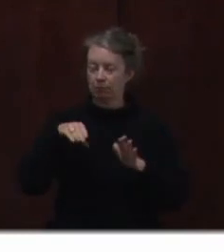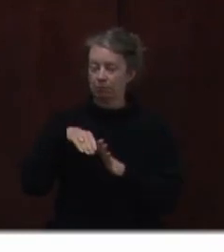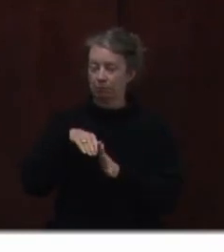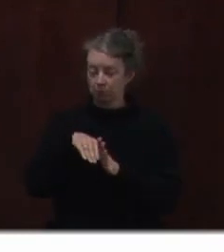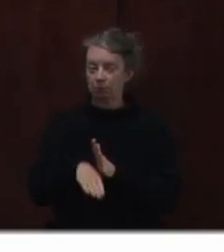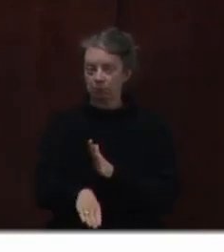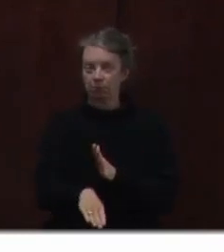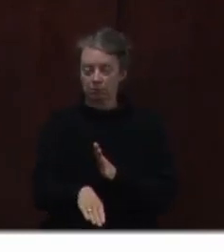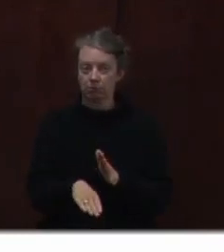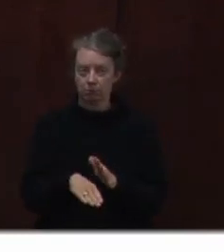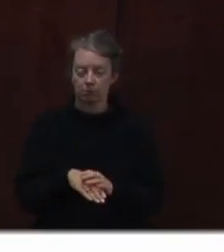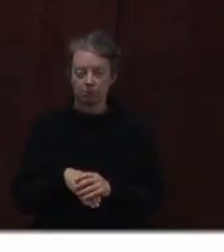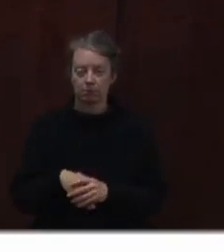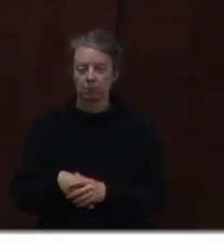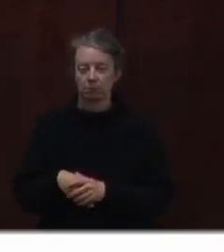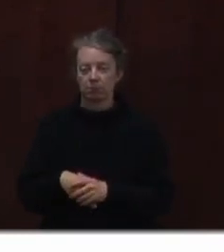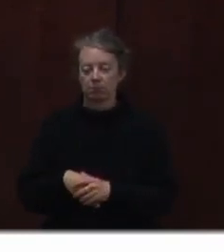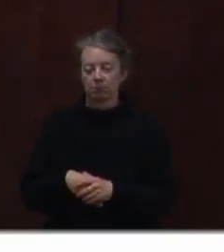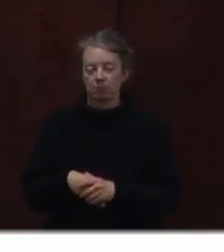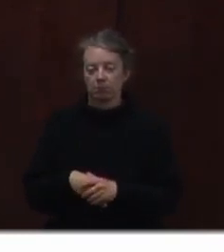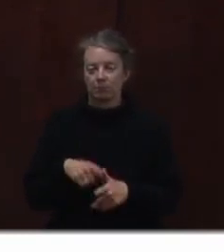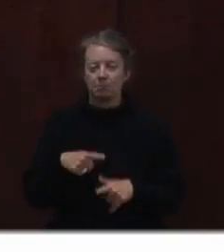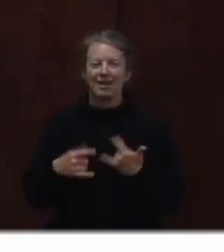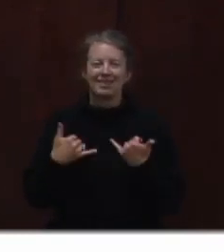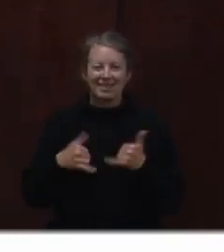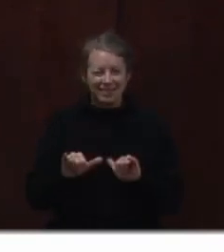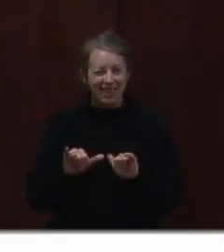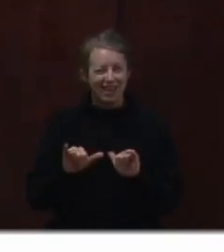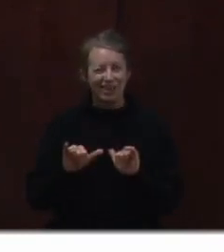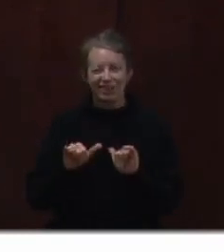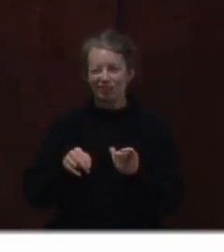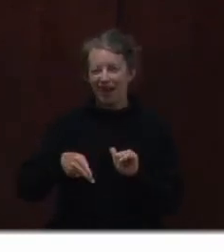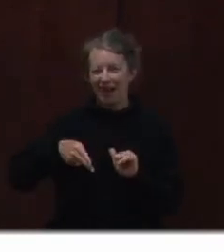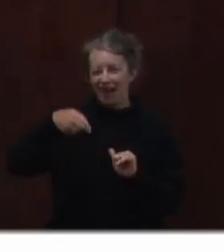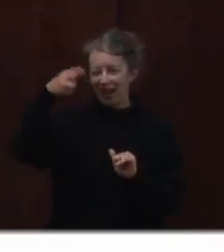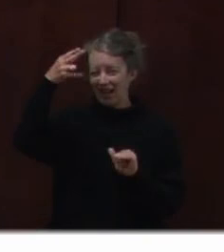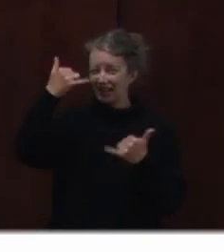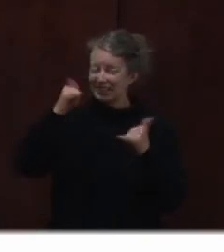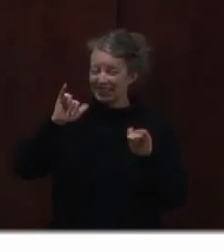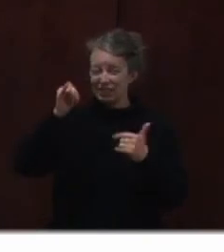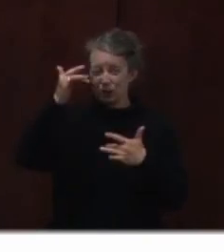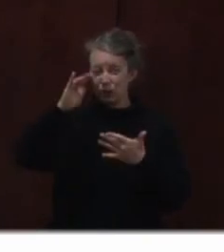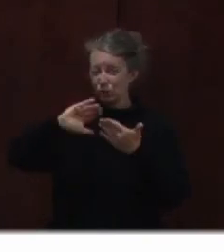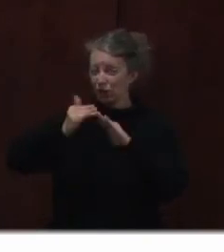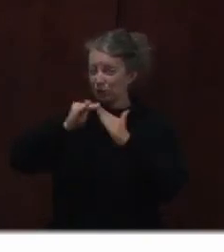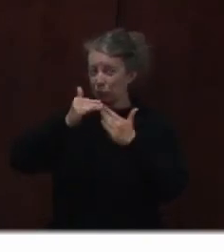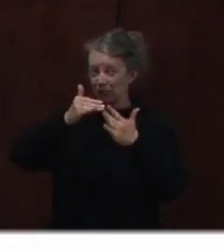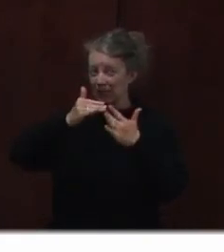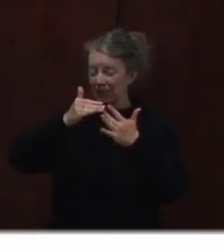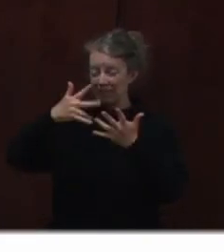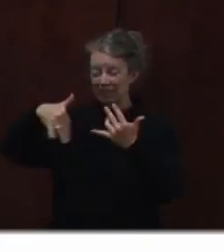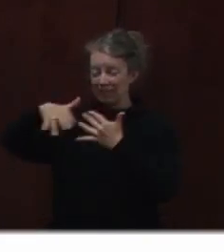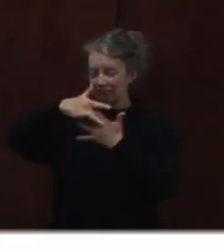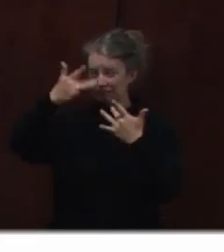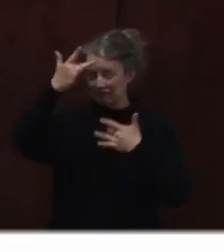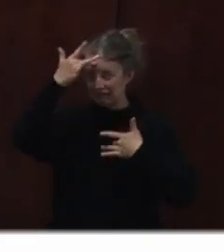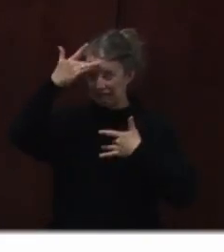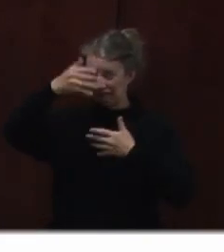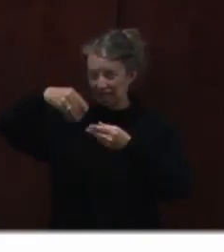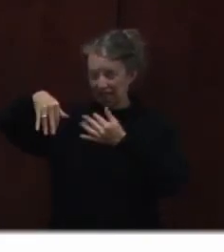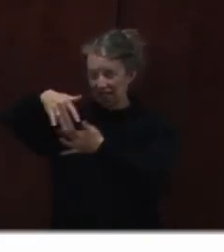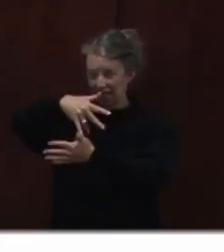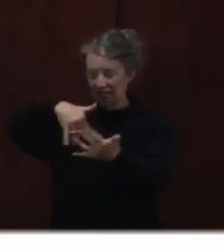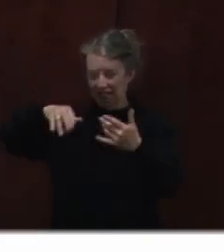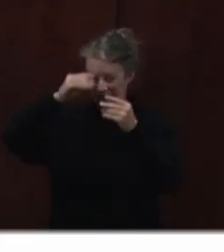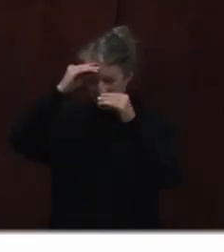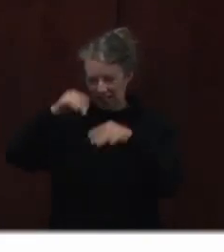of the holiday surge, but still at high levels. We still have community transmission. This is why it's really important that